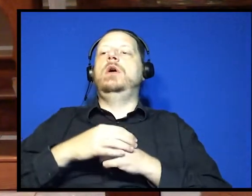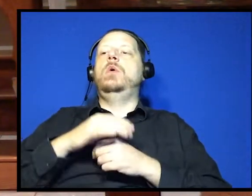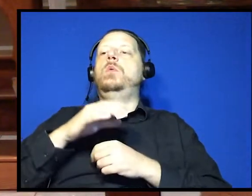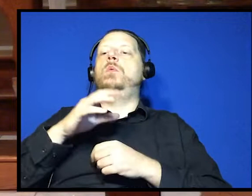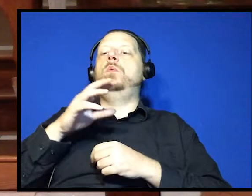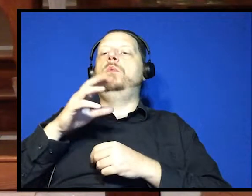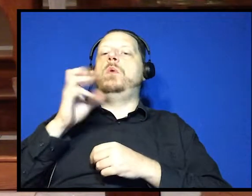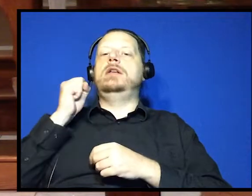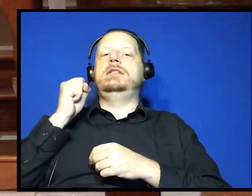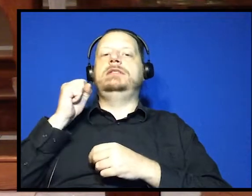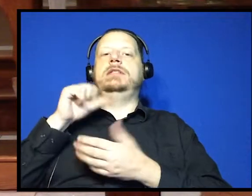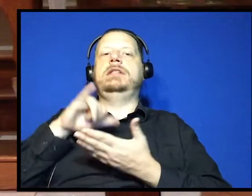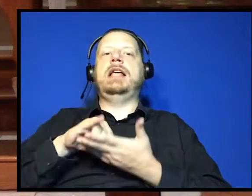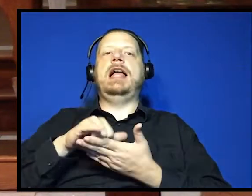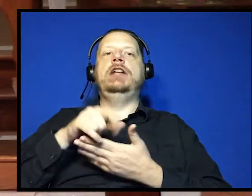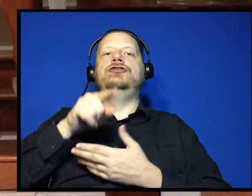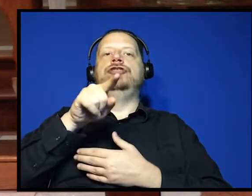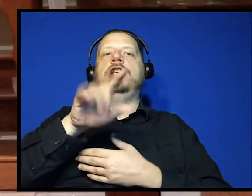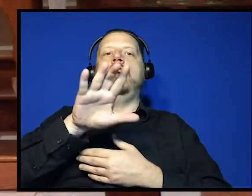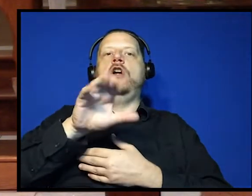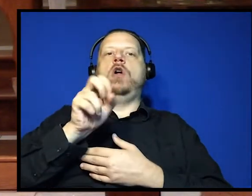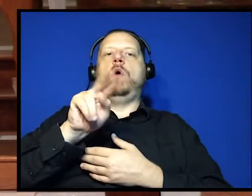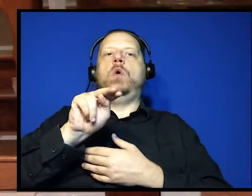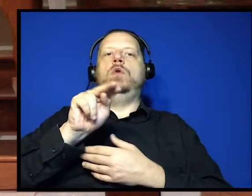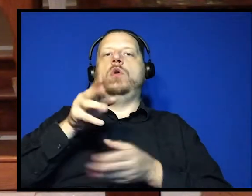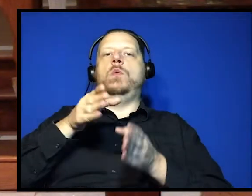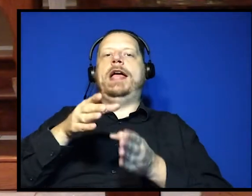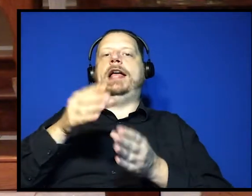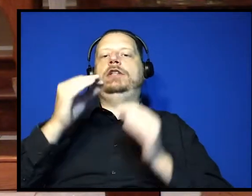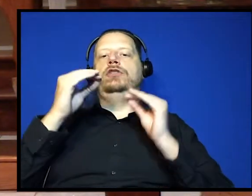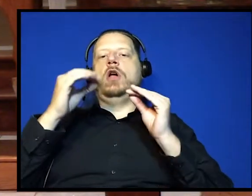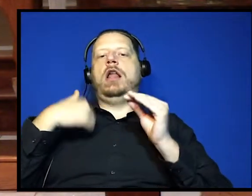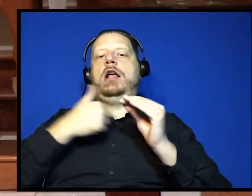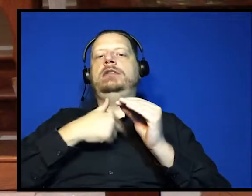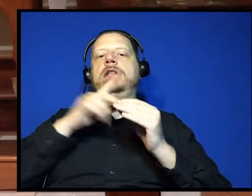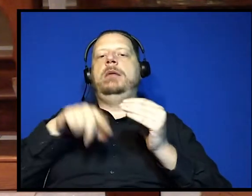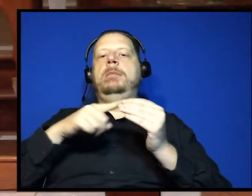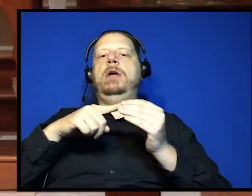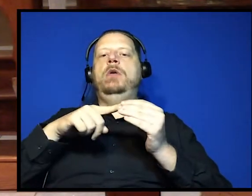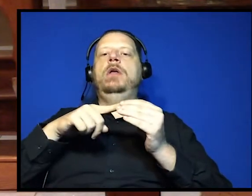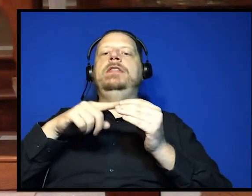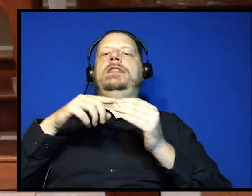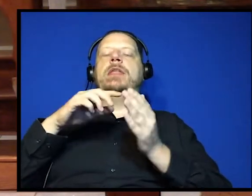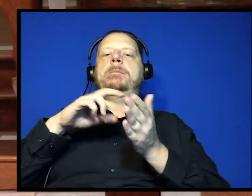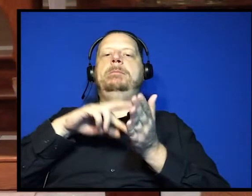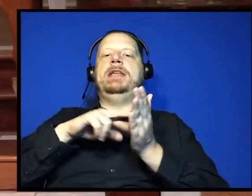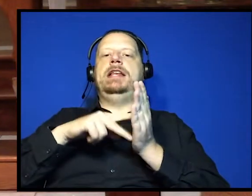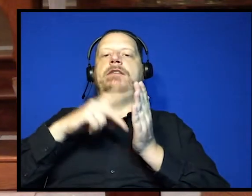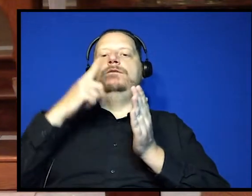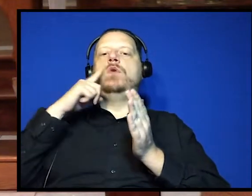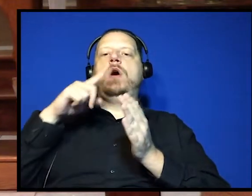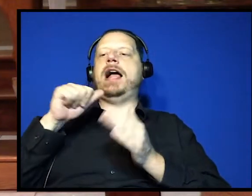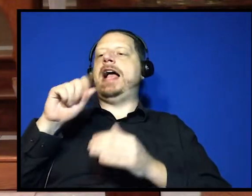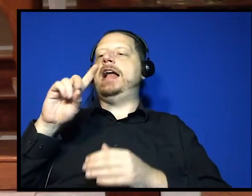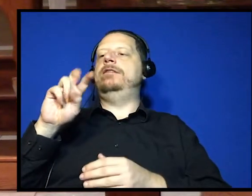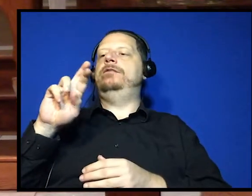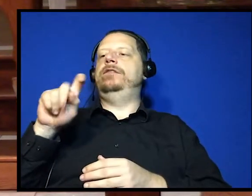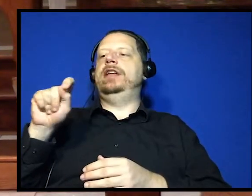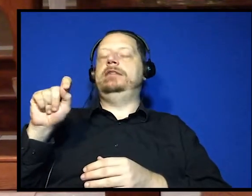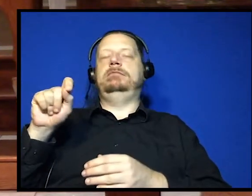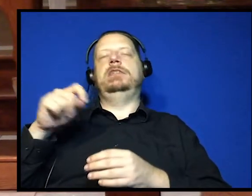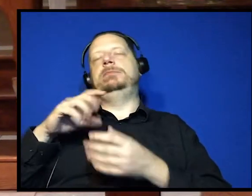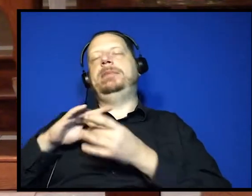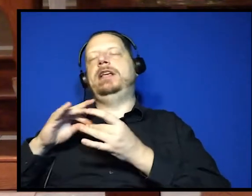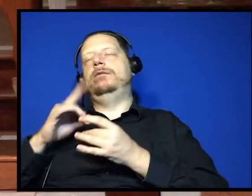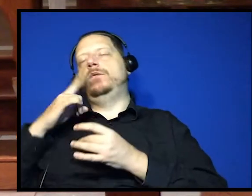was that she, in her own way, taught us about the meaning of Advent, or at least I can speak for